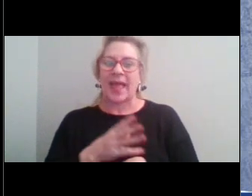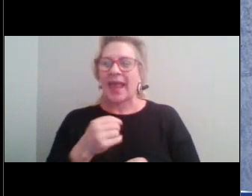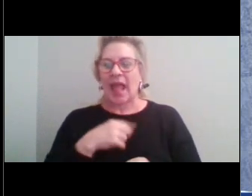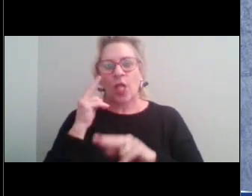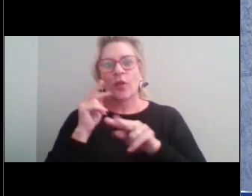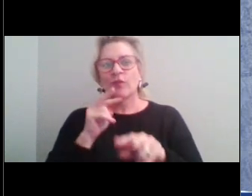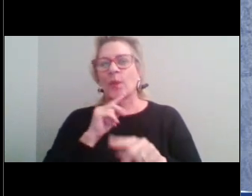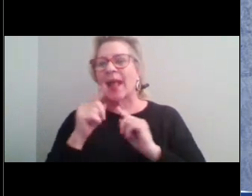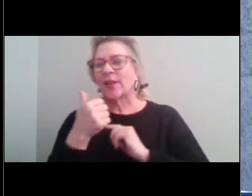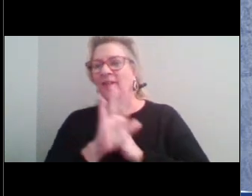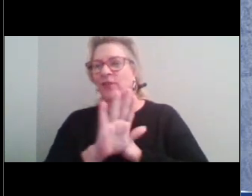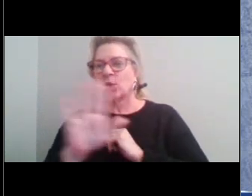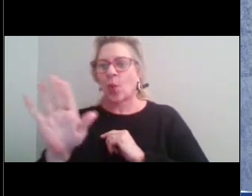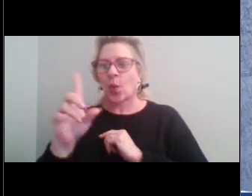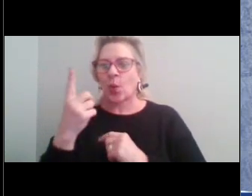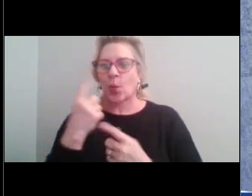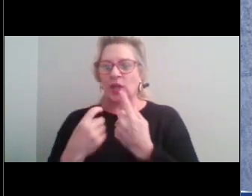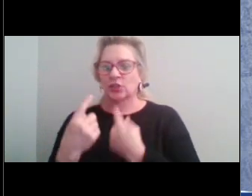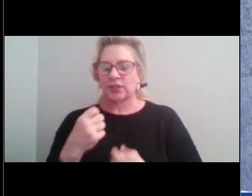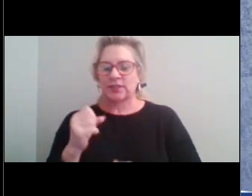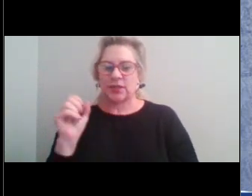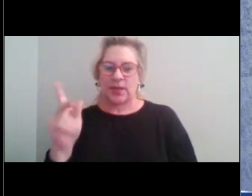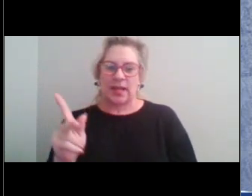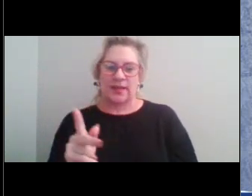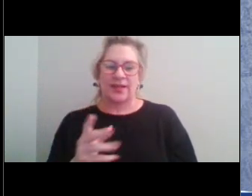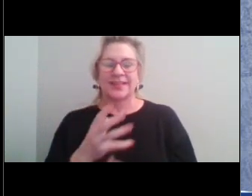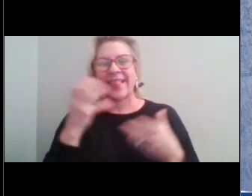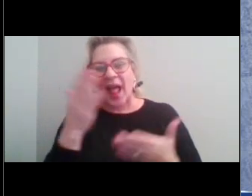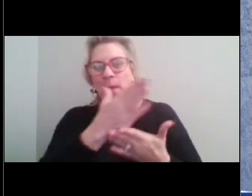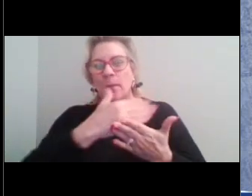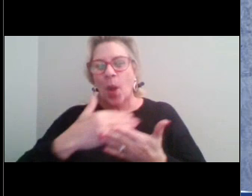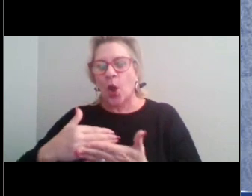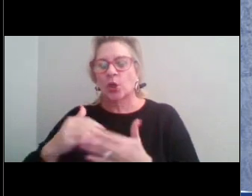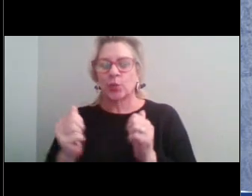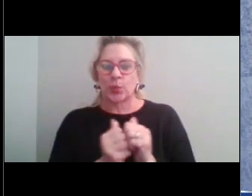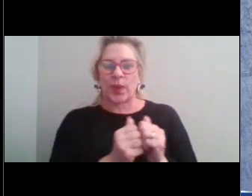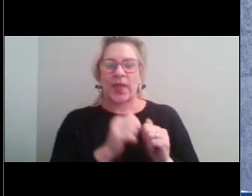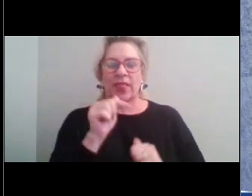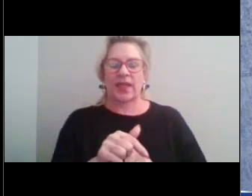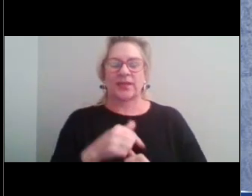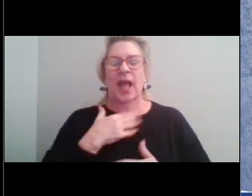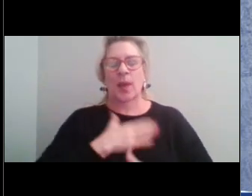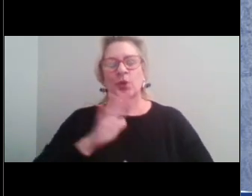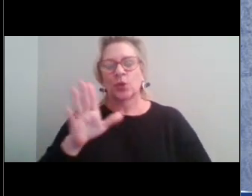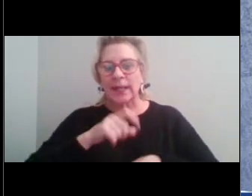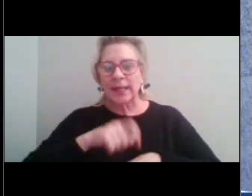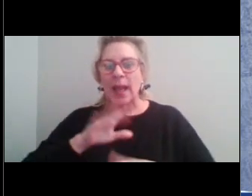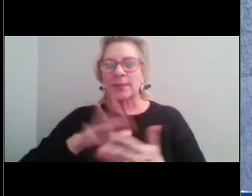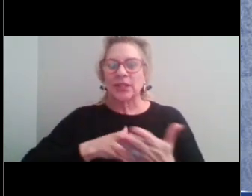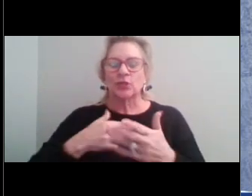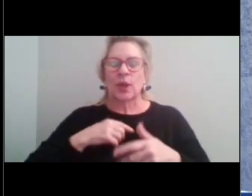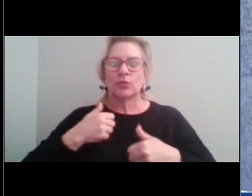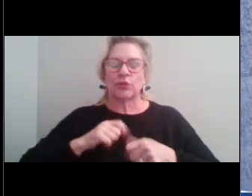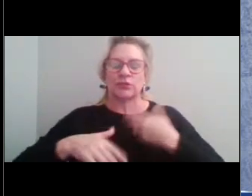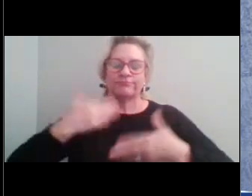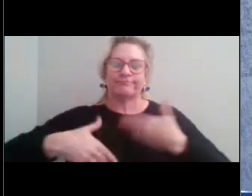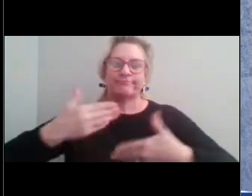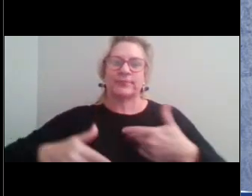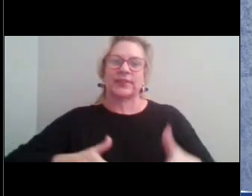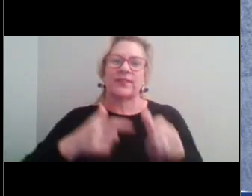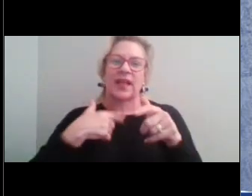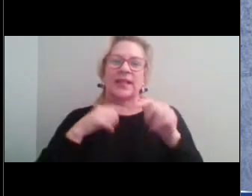questions. And again, there will be a lot of elements to this. I know I'm appreciative of your time and schedule, so I'm going to try to move as quickly as I